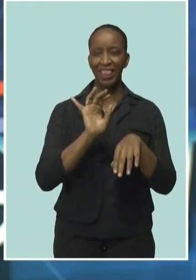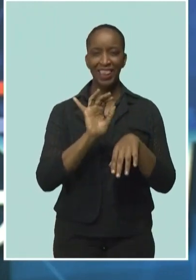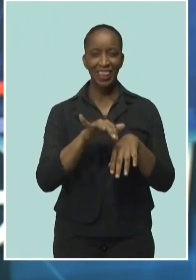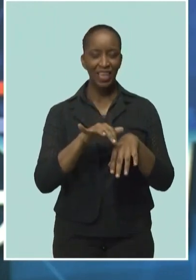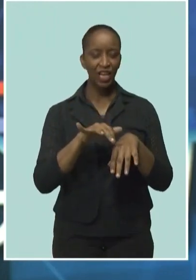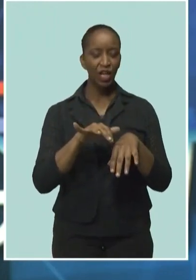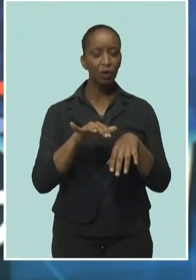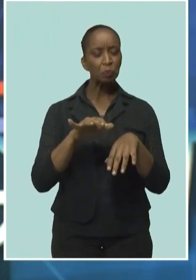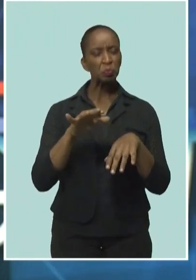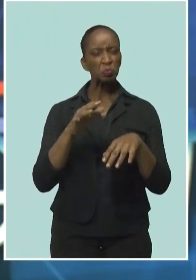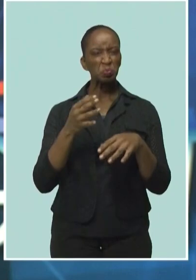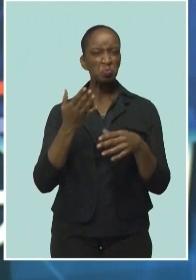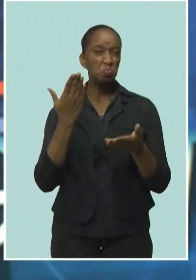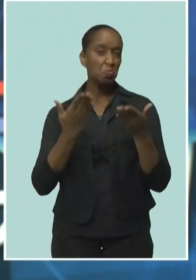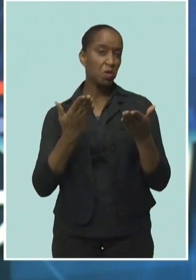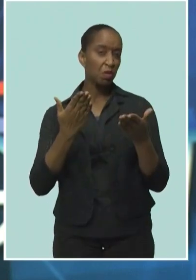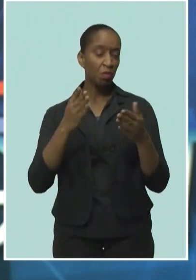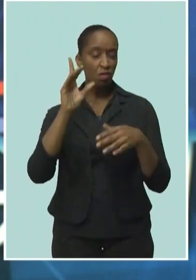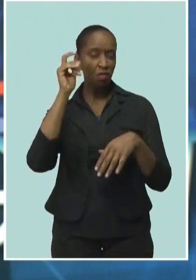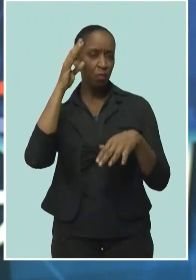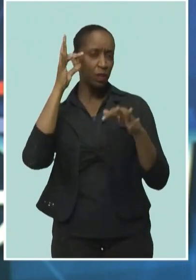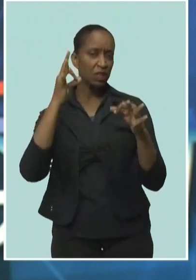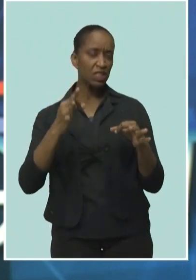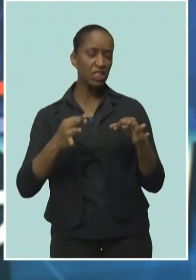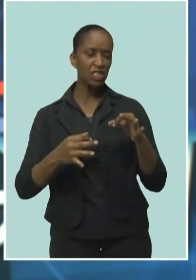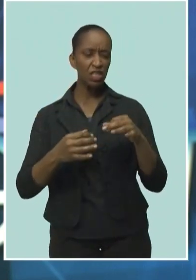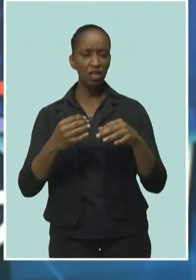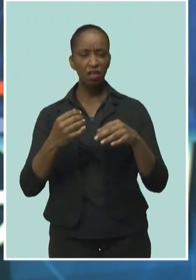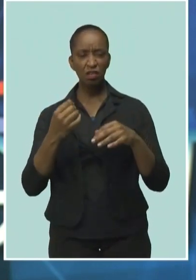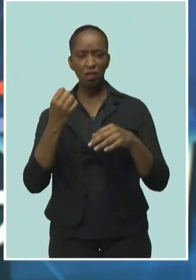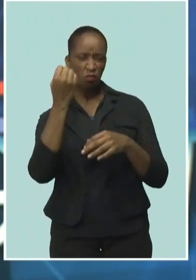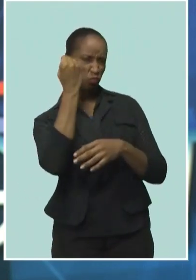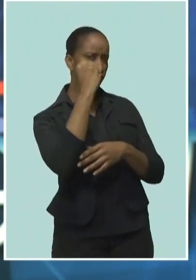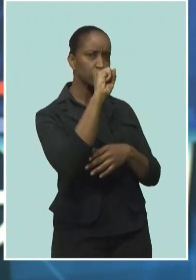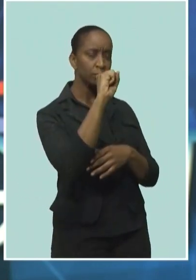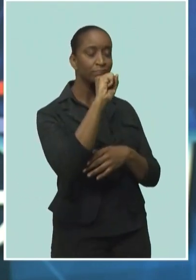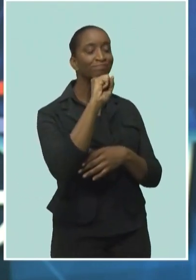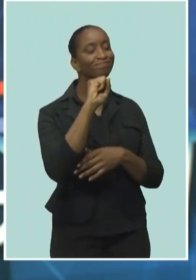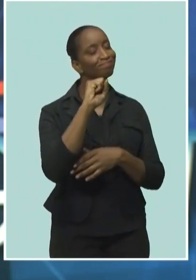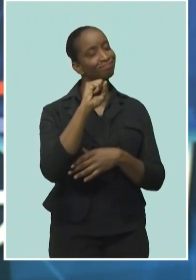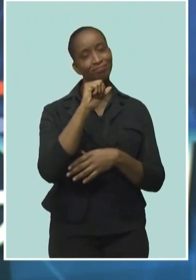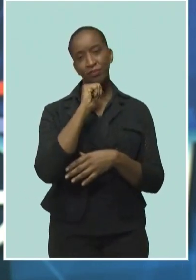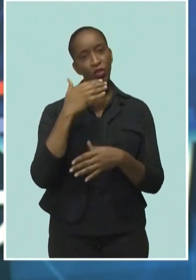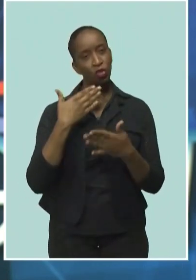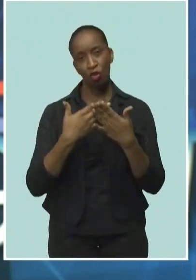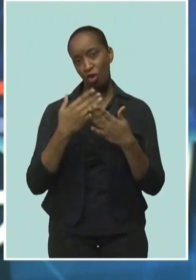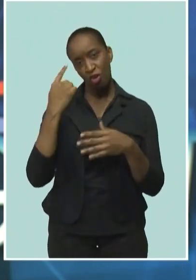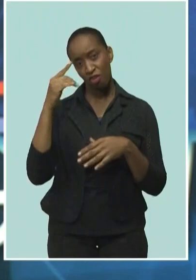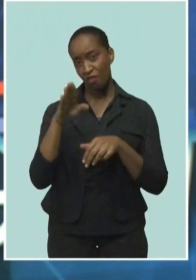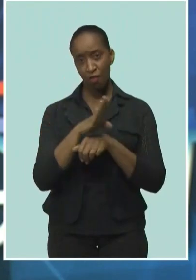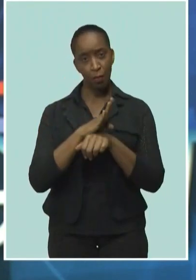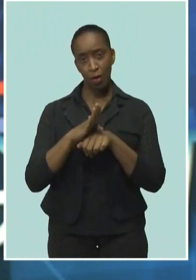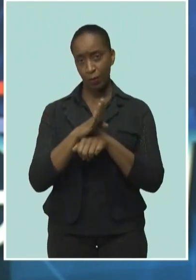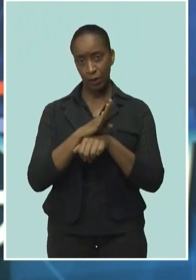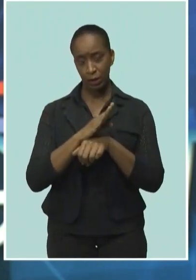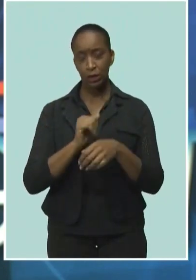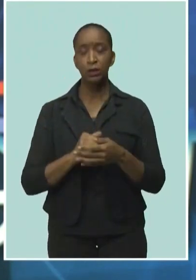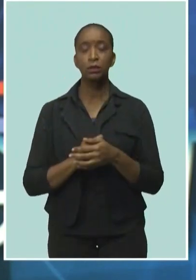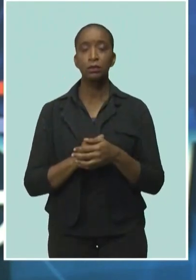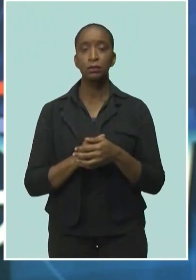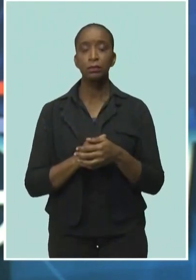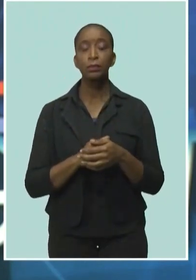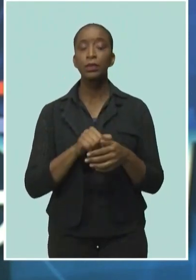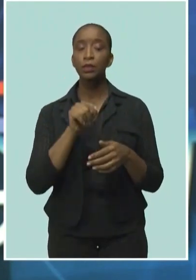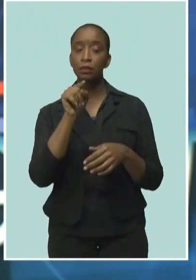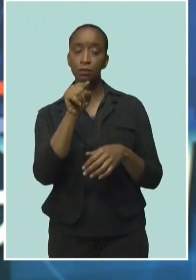CBC News, the Pro-Vice Chancellor of the Five Islands campus says that with two of the island's main trading partners, Canada and